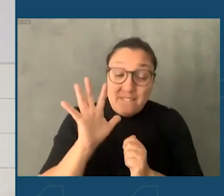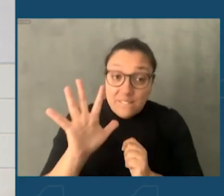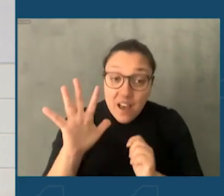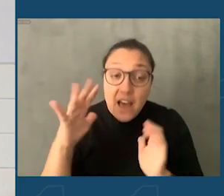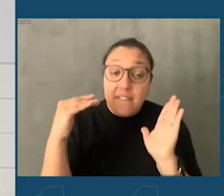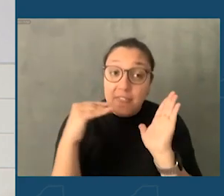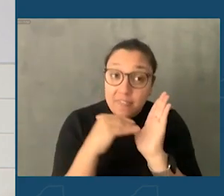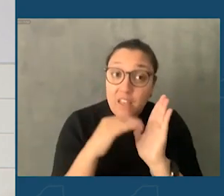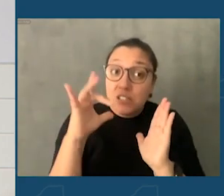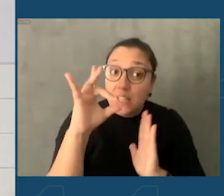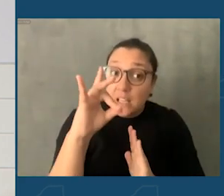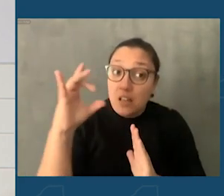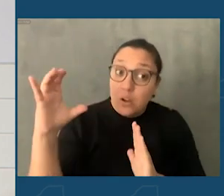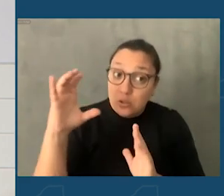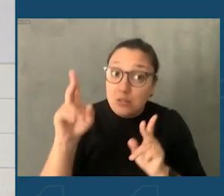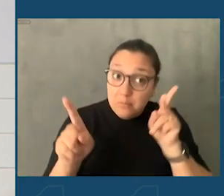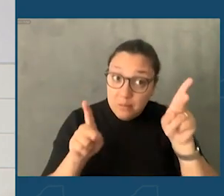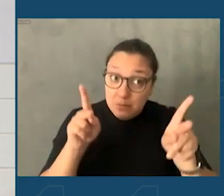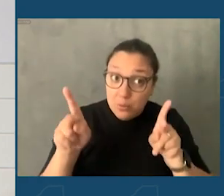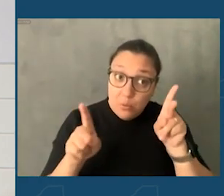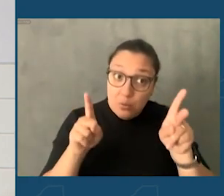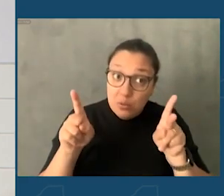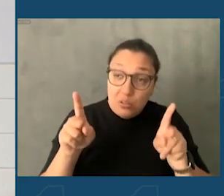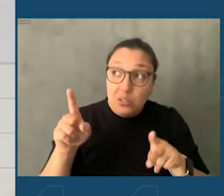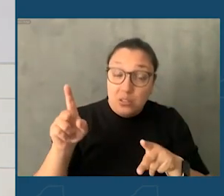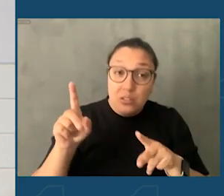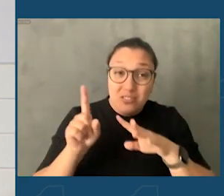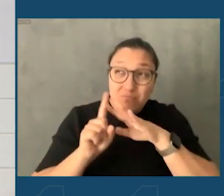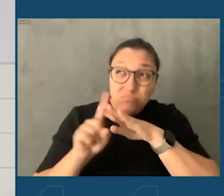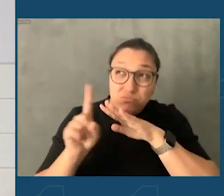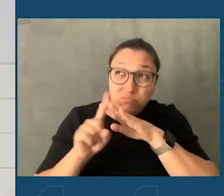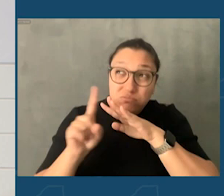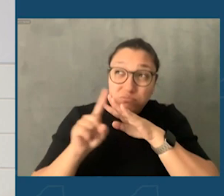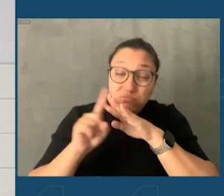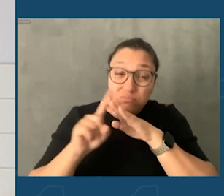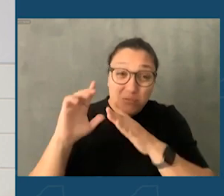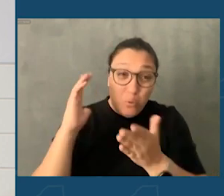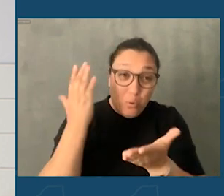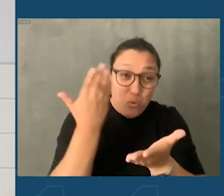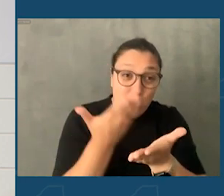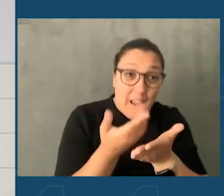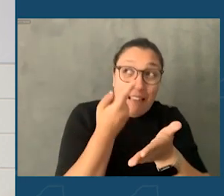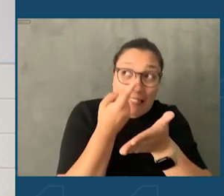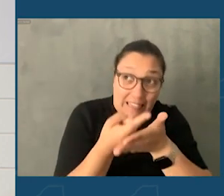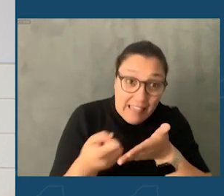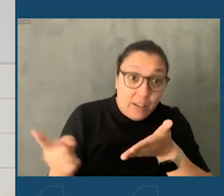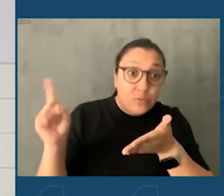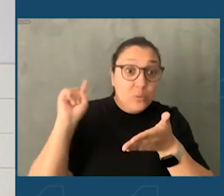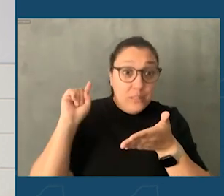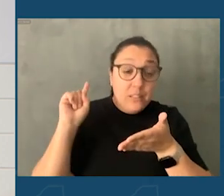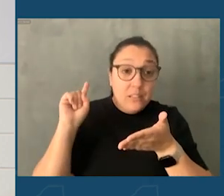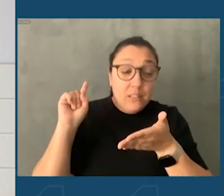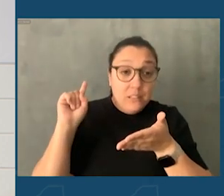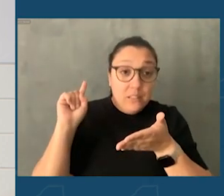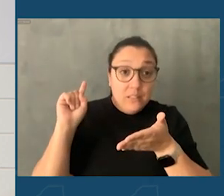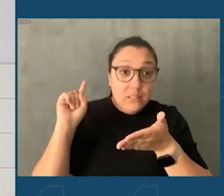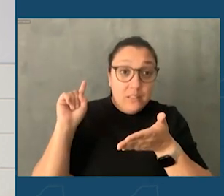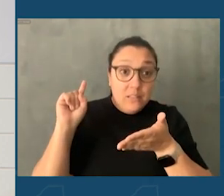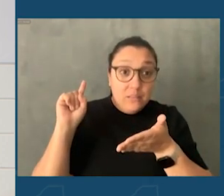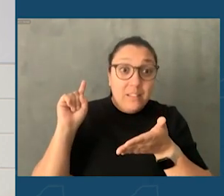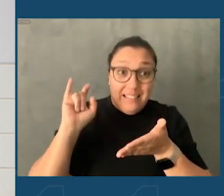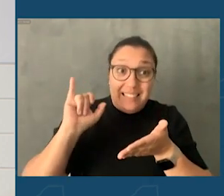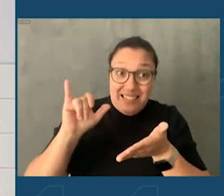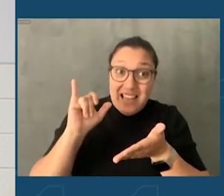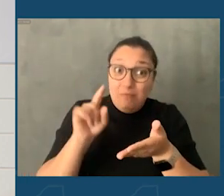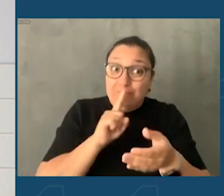5,800 people came to our city last week. Those are factual